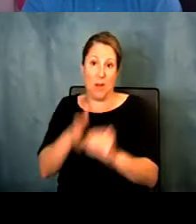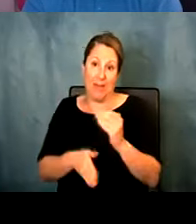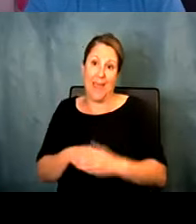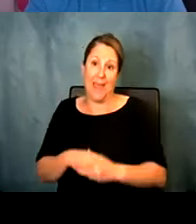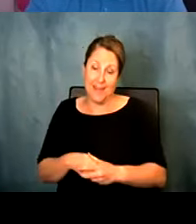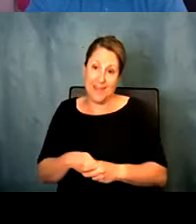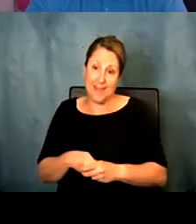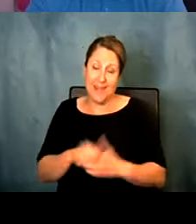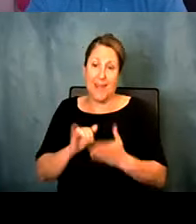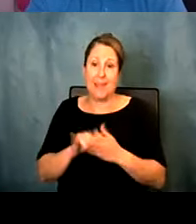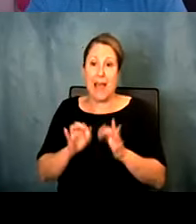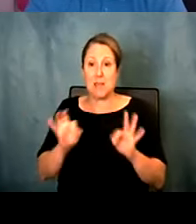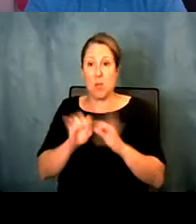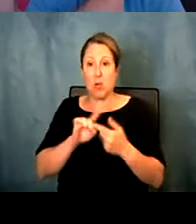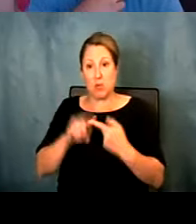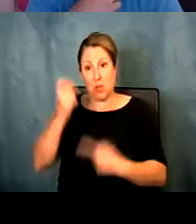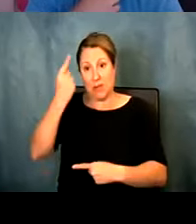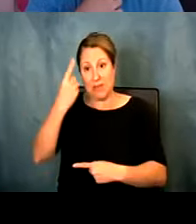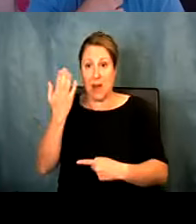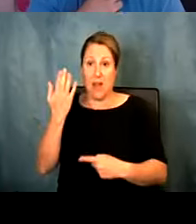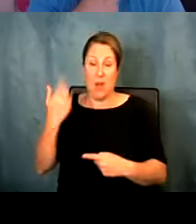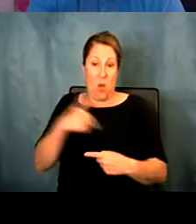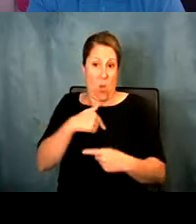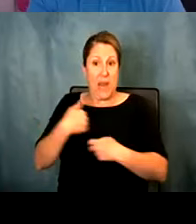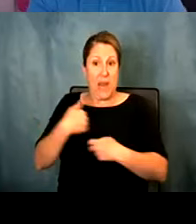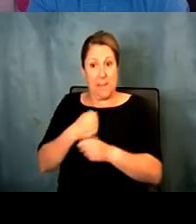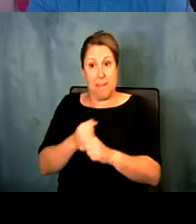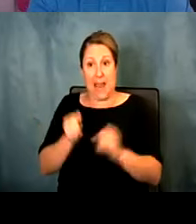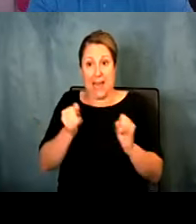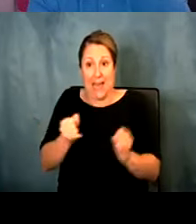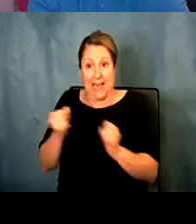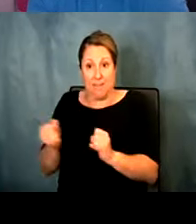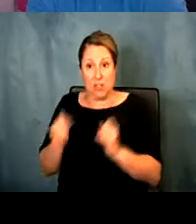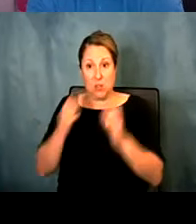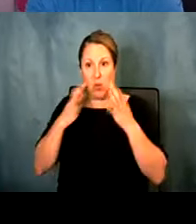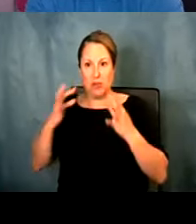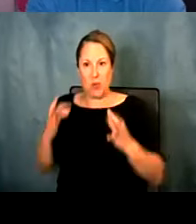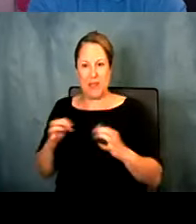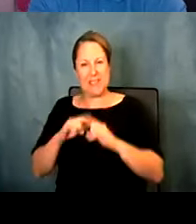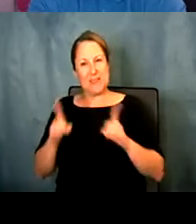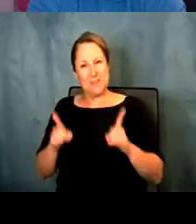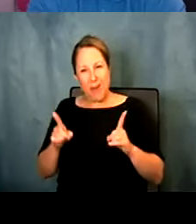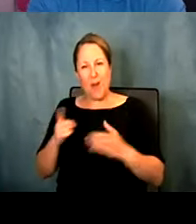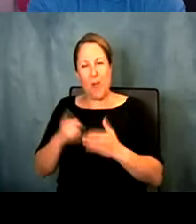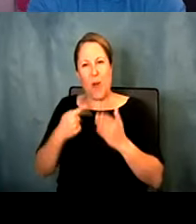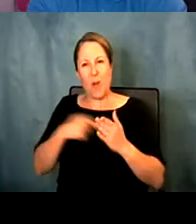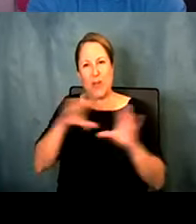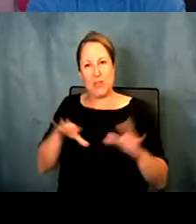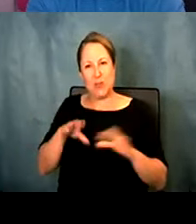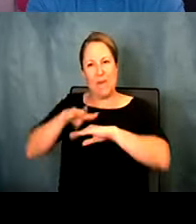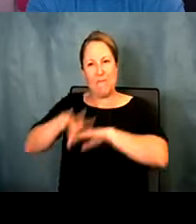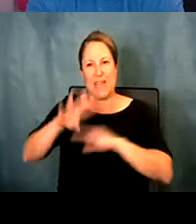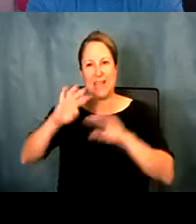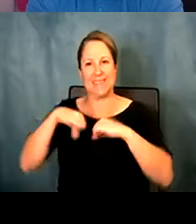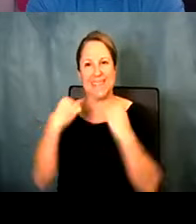that while we make individual choices, there is a collective consequence to what we choose. Next slide.